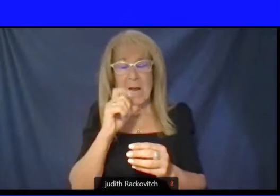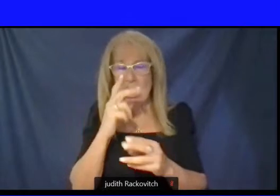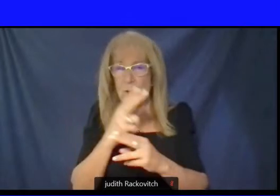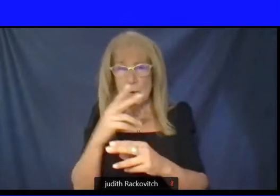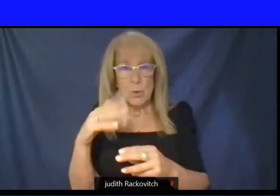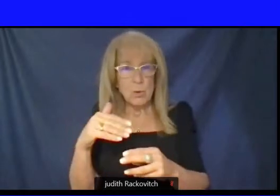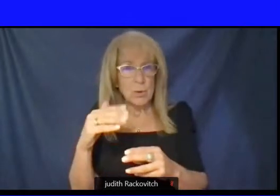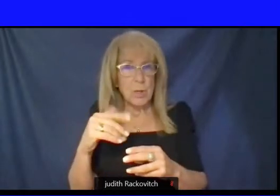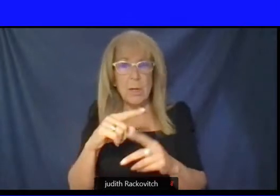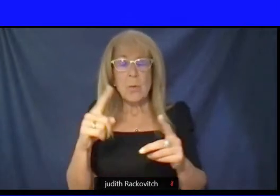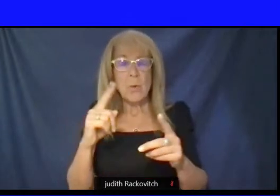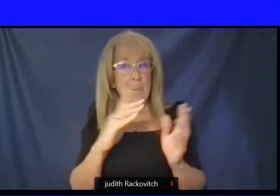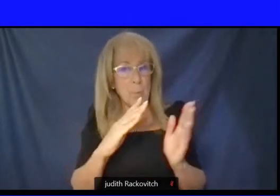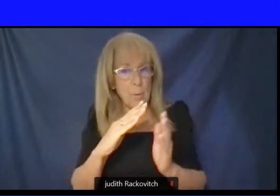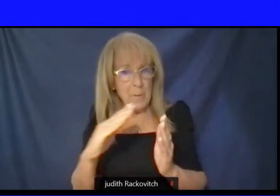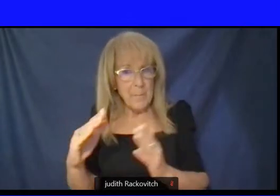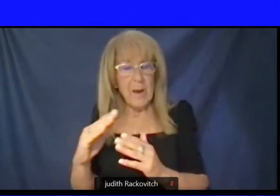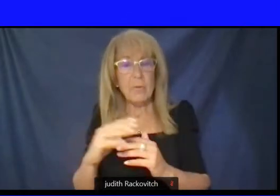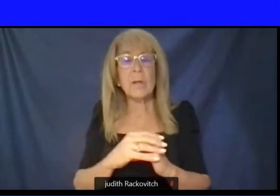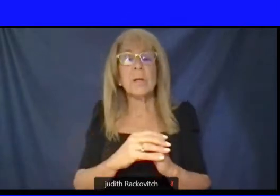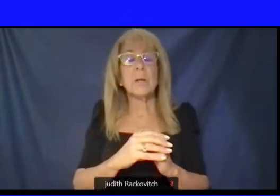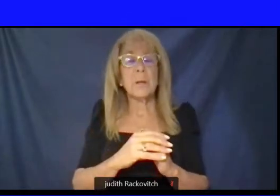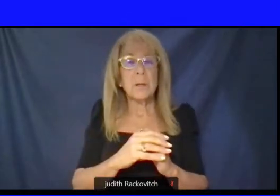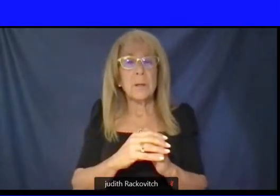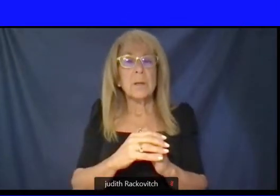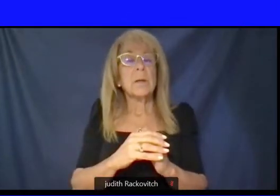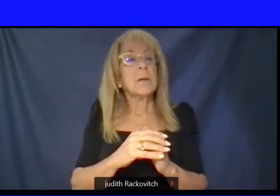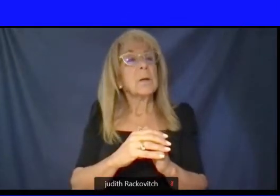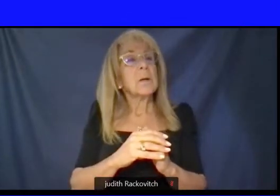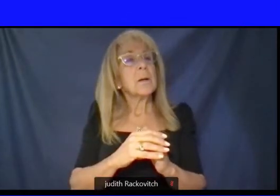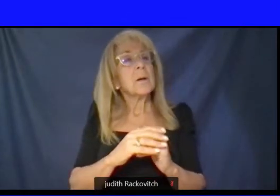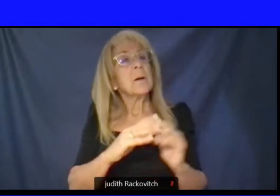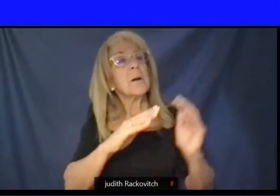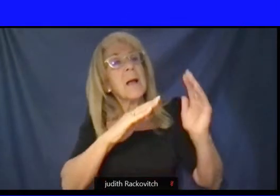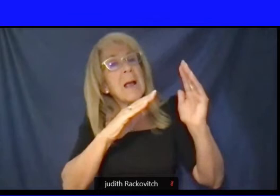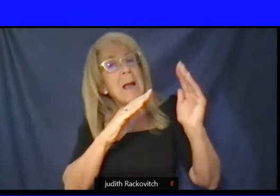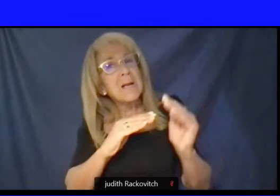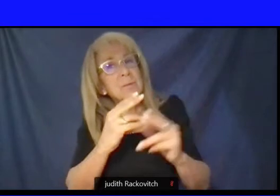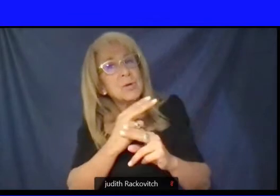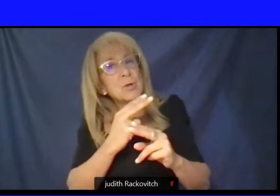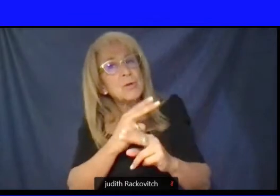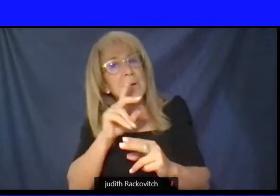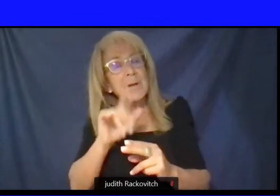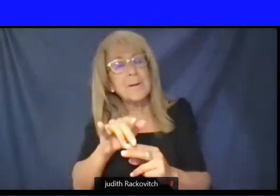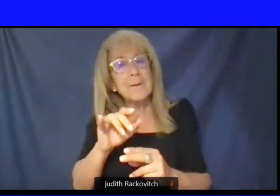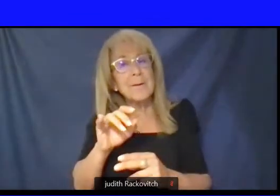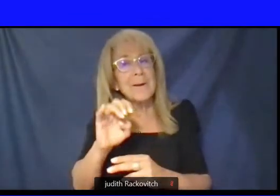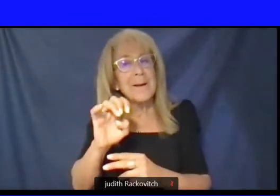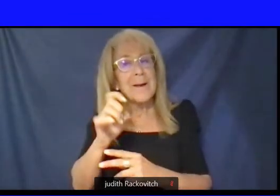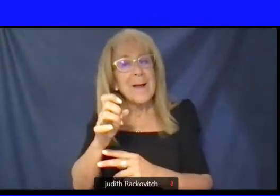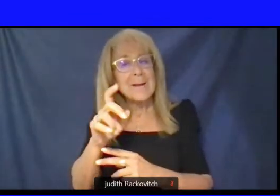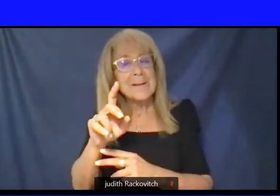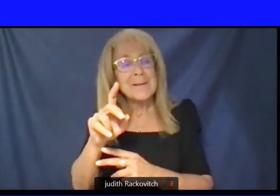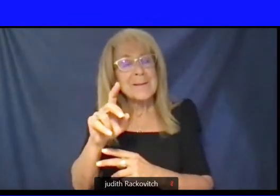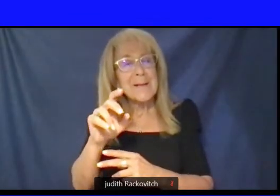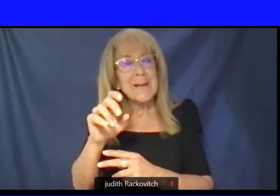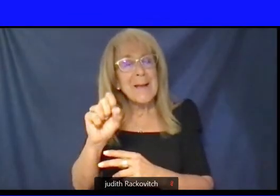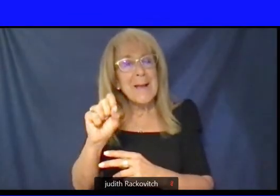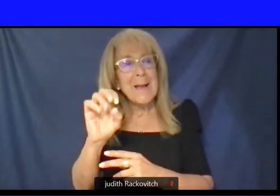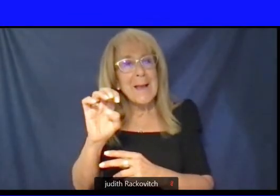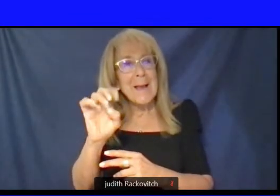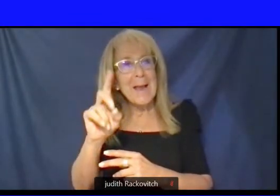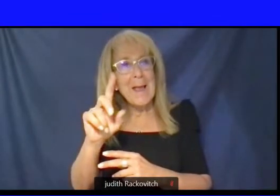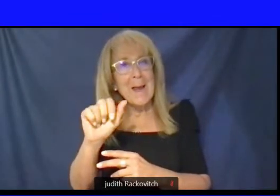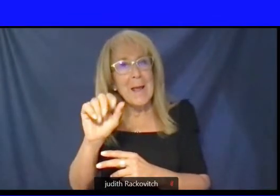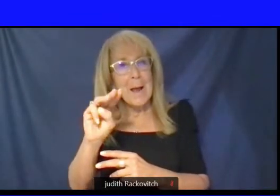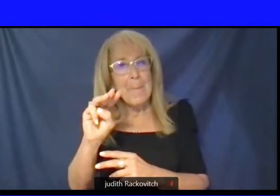uses esketamine in the field for sedation, for delirium and other things. And we did confirm that, yes, they are using